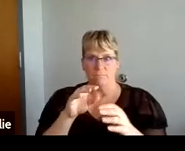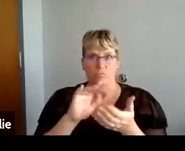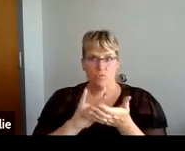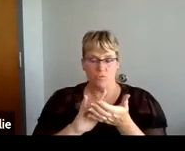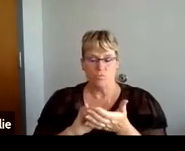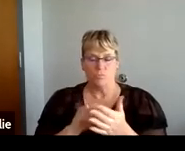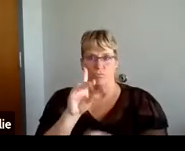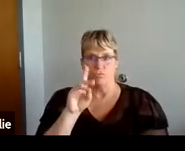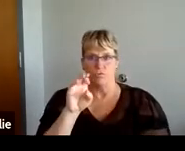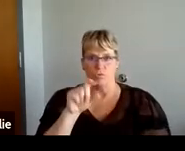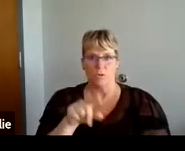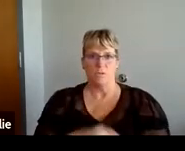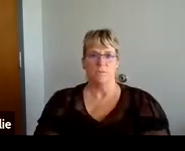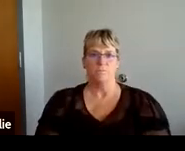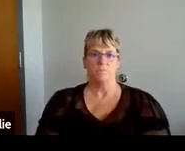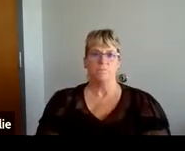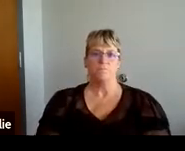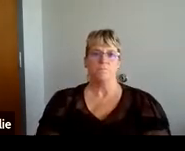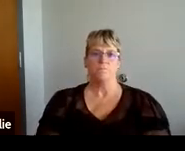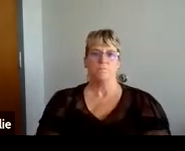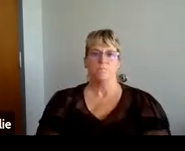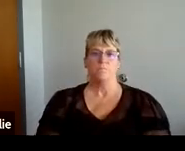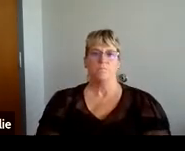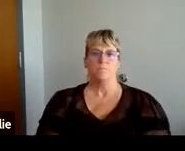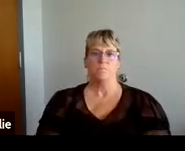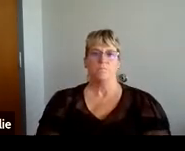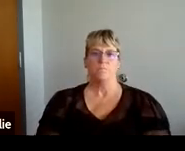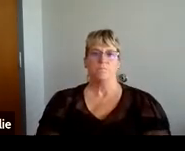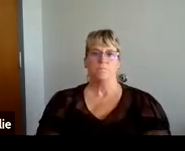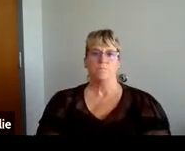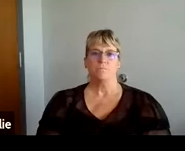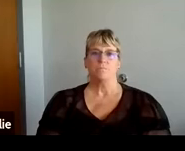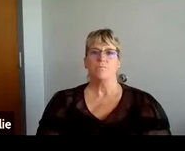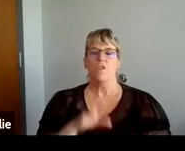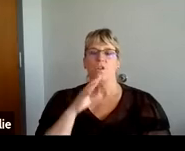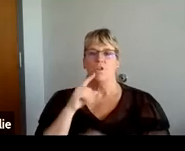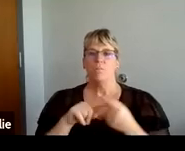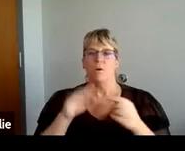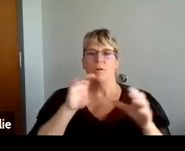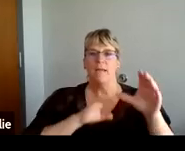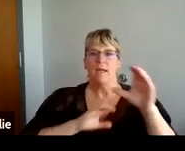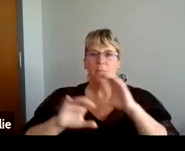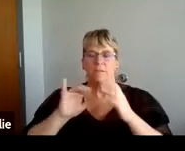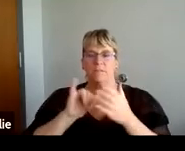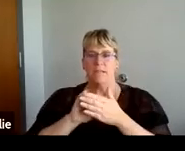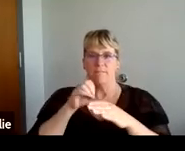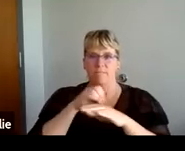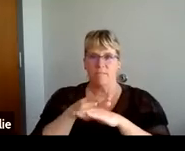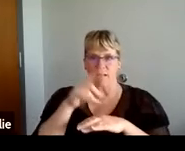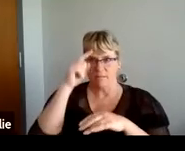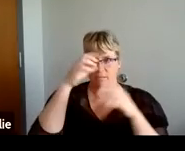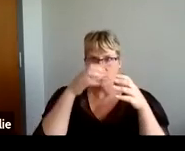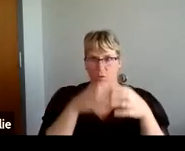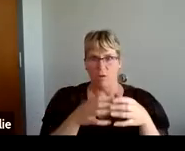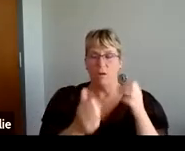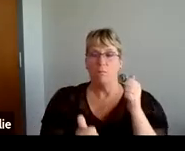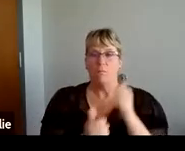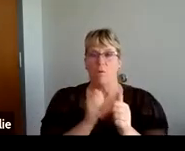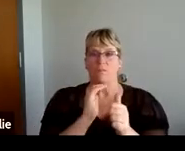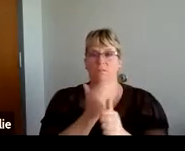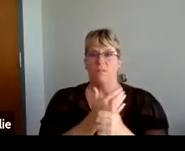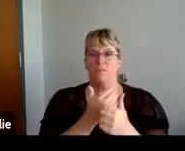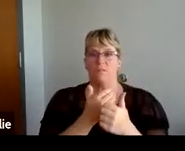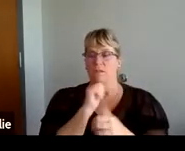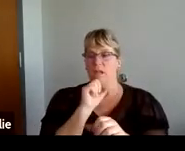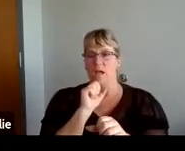When we talk about the chemicals that affect our brain, most of us have